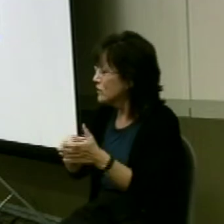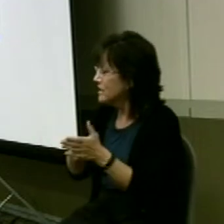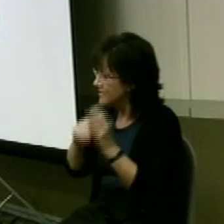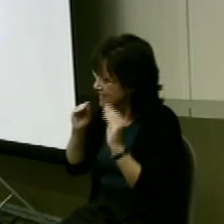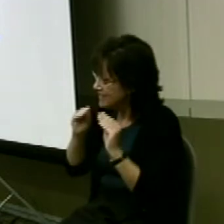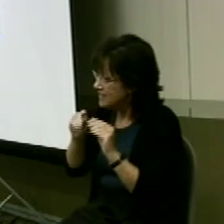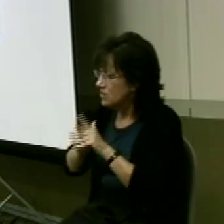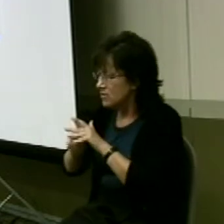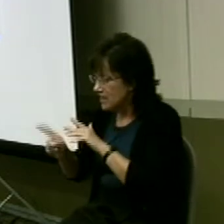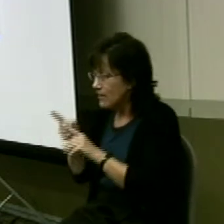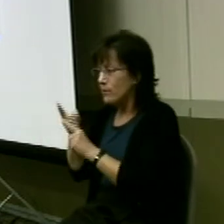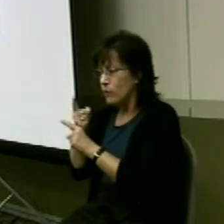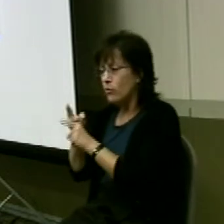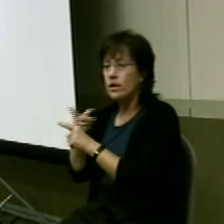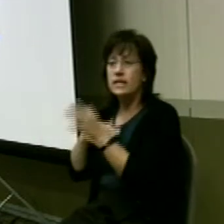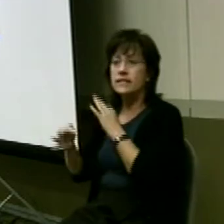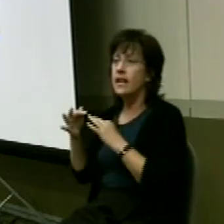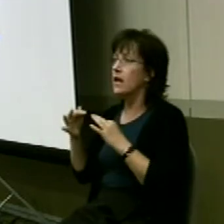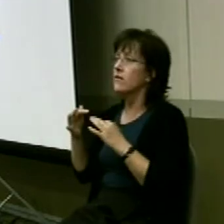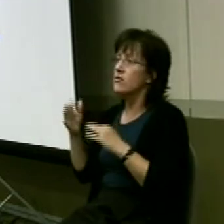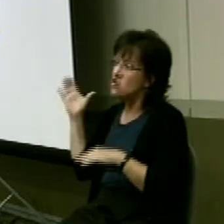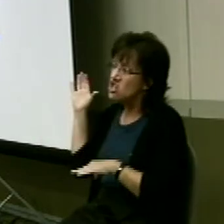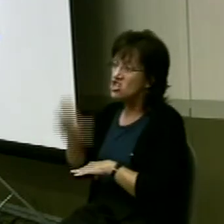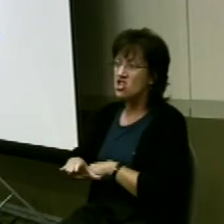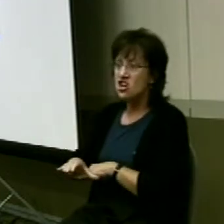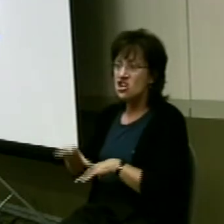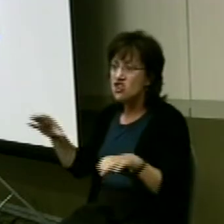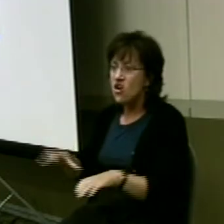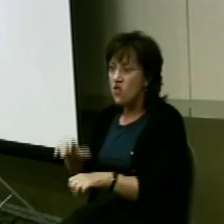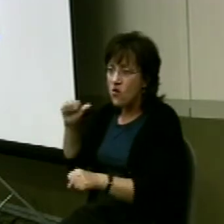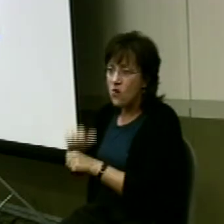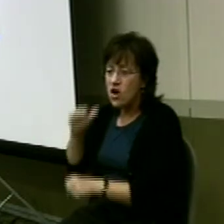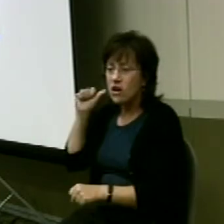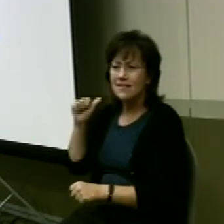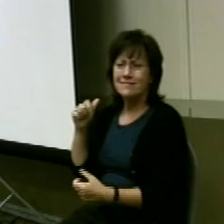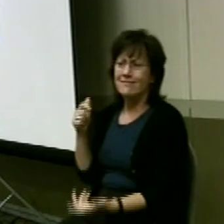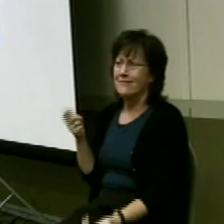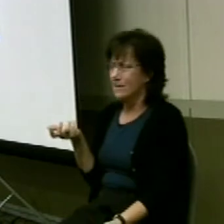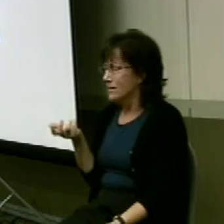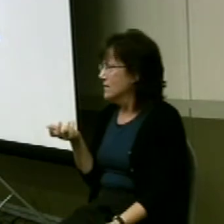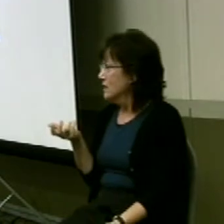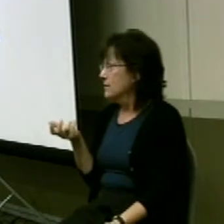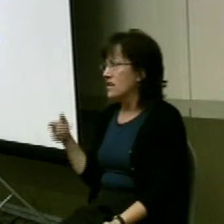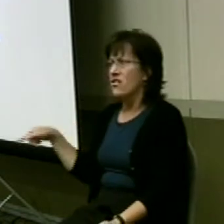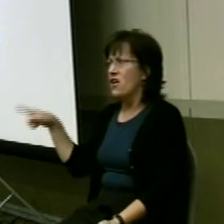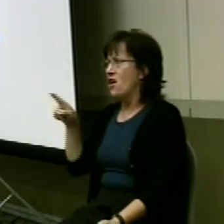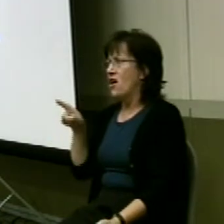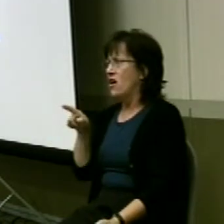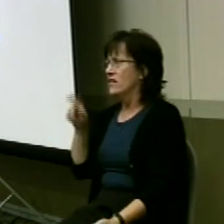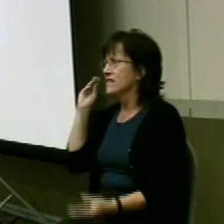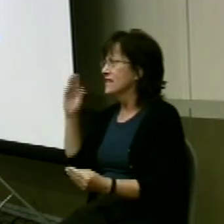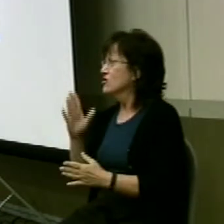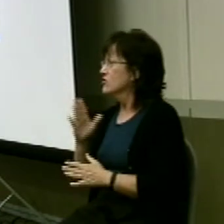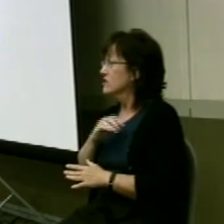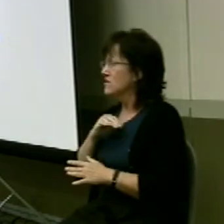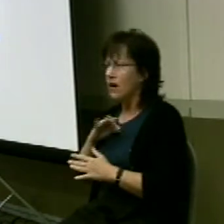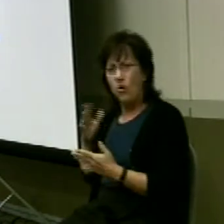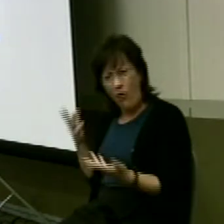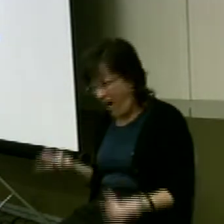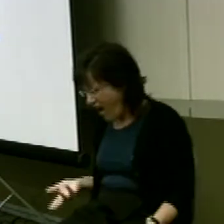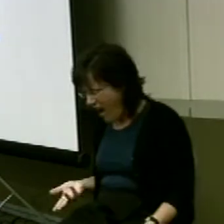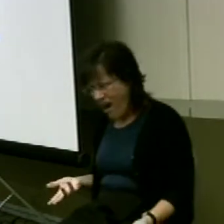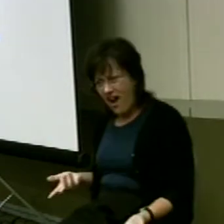okay to do. Teaching him to escape appropriately rather than making him do the work was